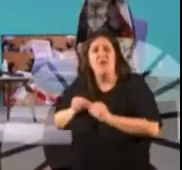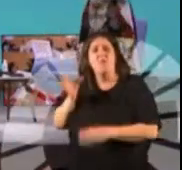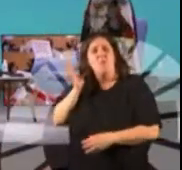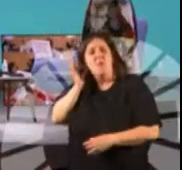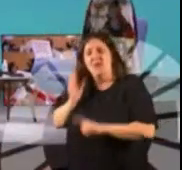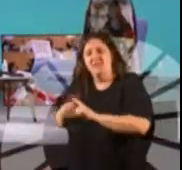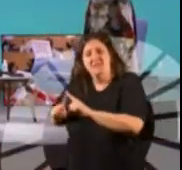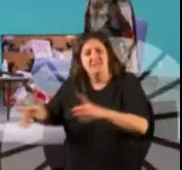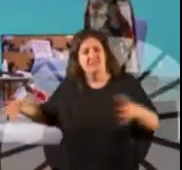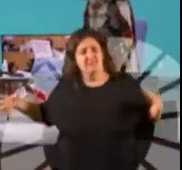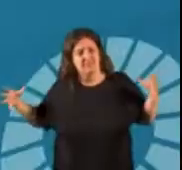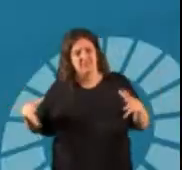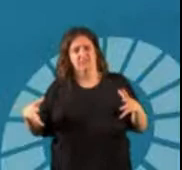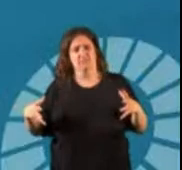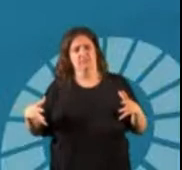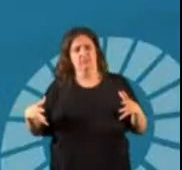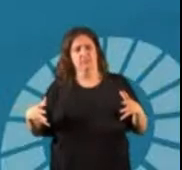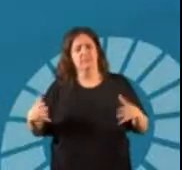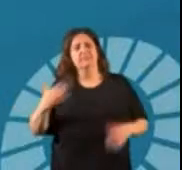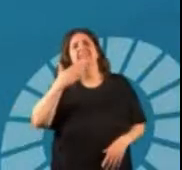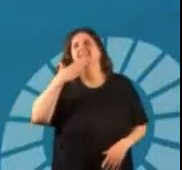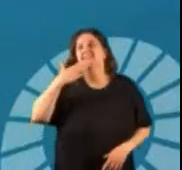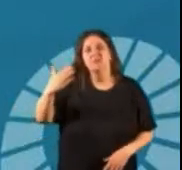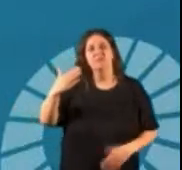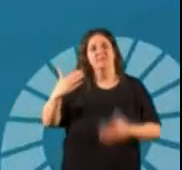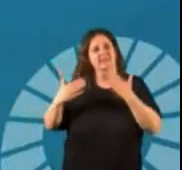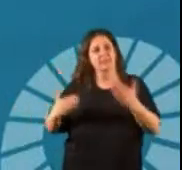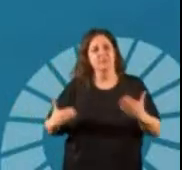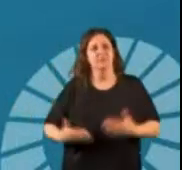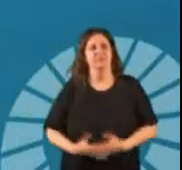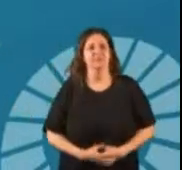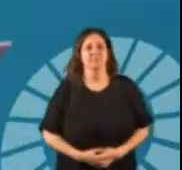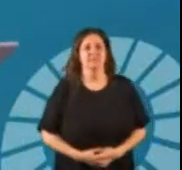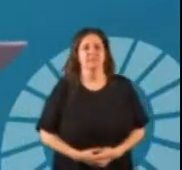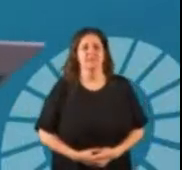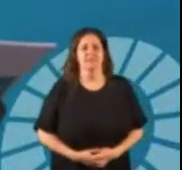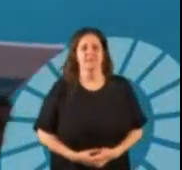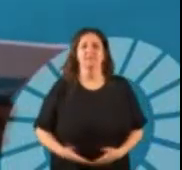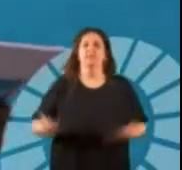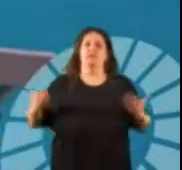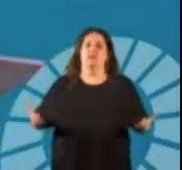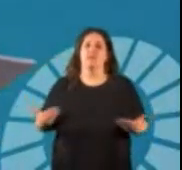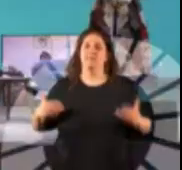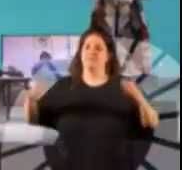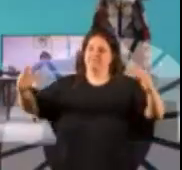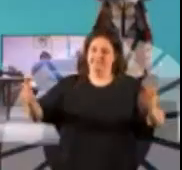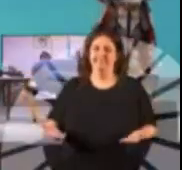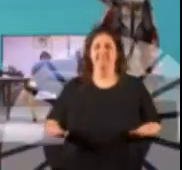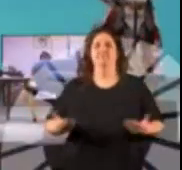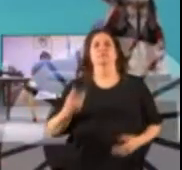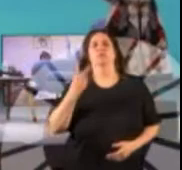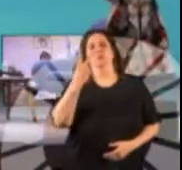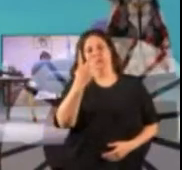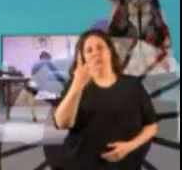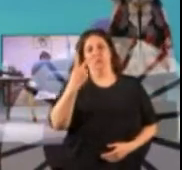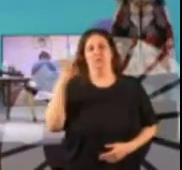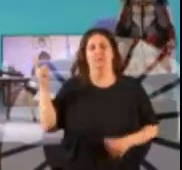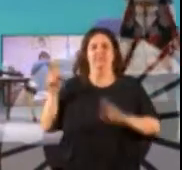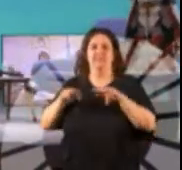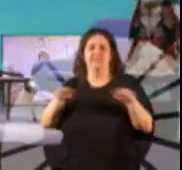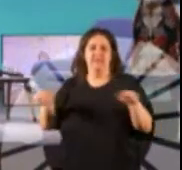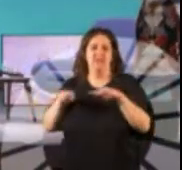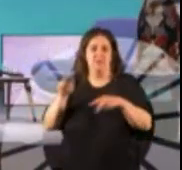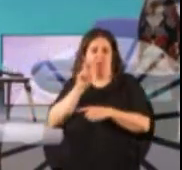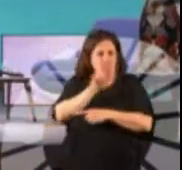Pangestu. Now we're going to hear some messages from two leaders who couldn't actually join us here in person today, but we